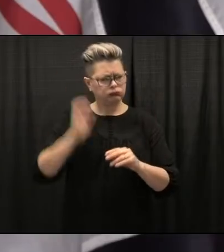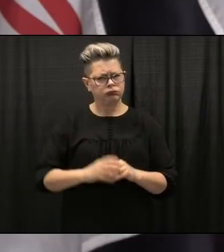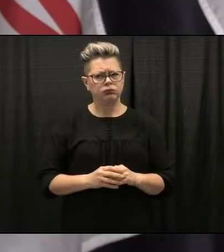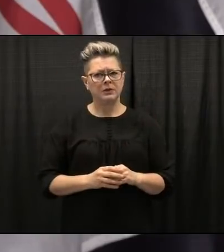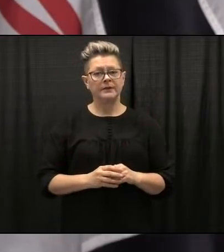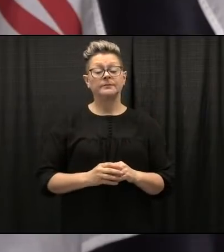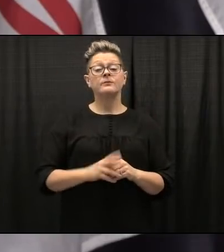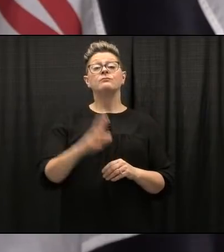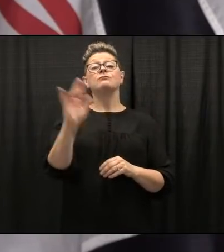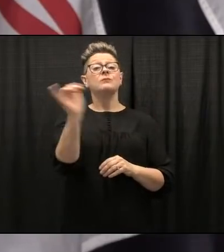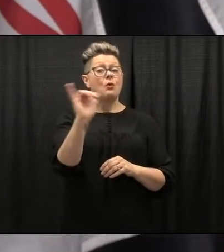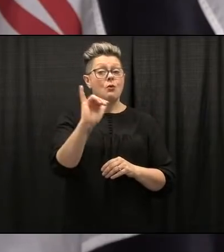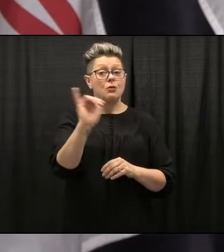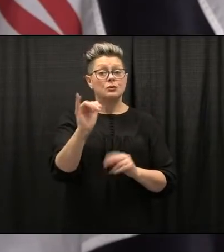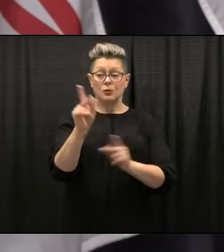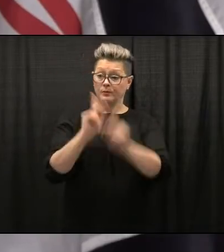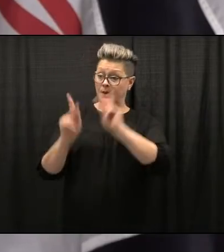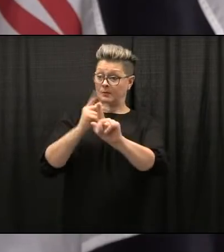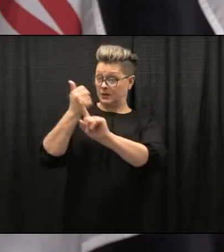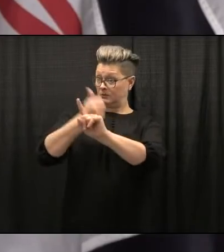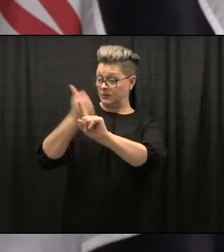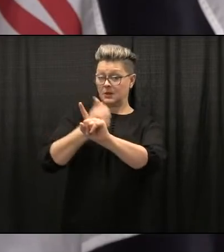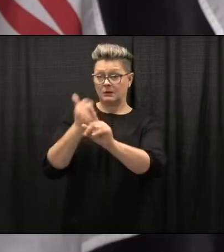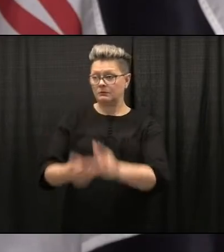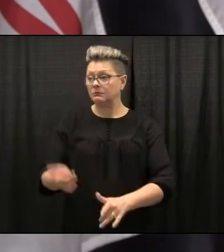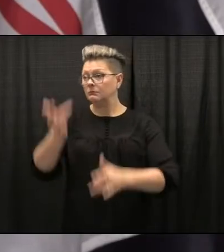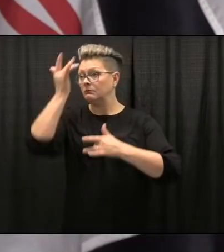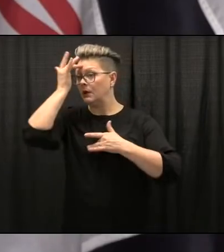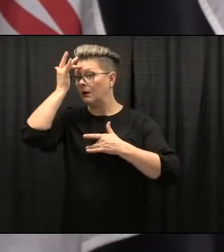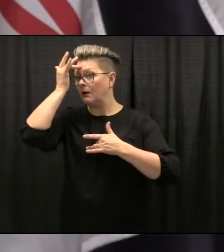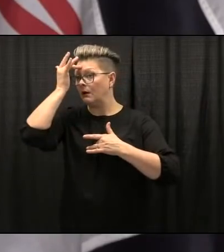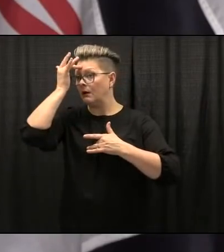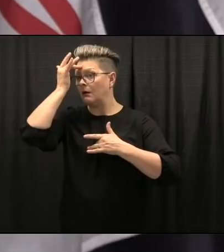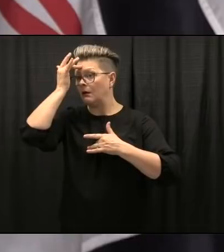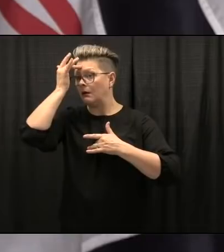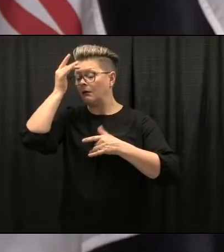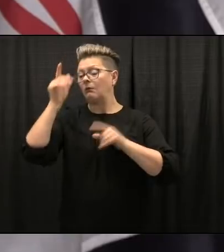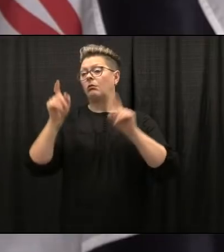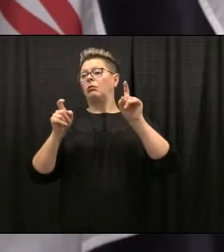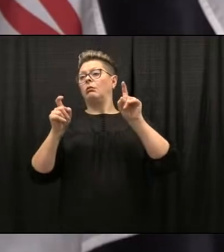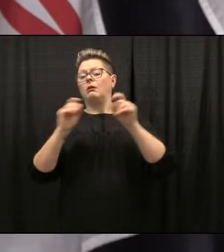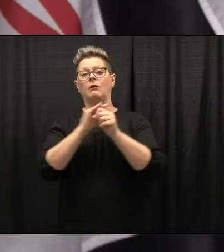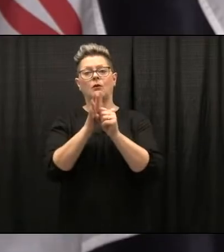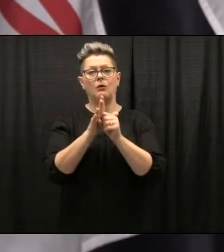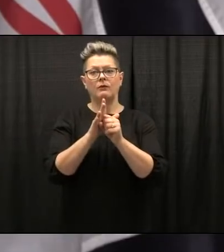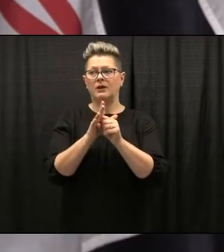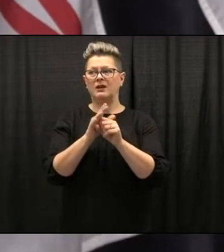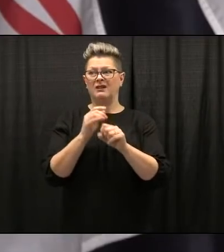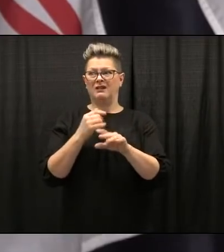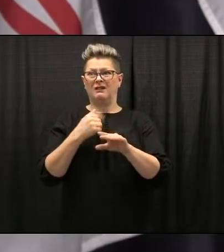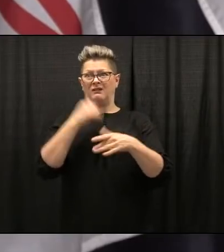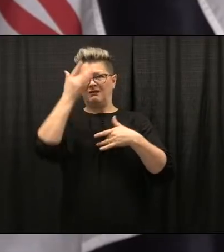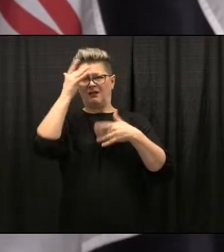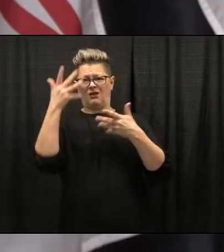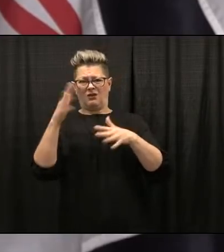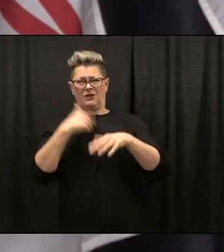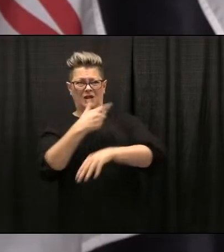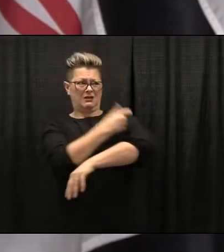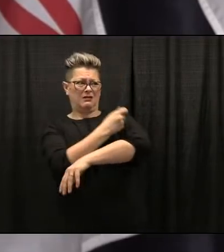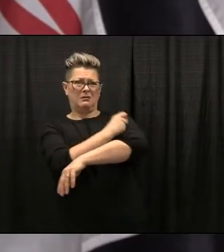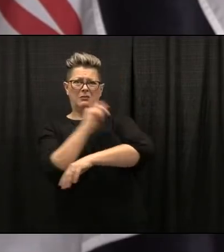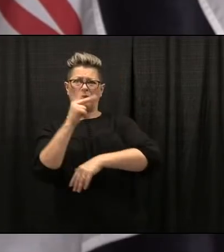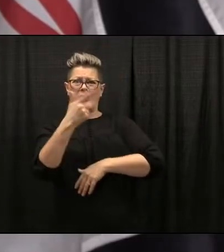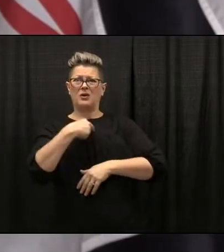I think there are also people who have gotten infected, and so they're wondering when, you know, do I need to get a booster? And we certainly know that the booster